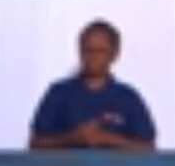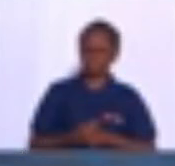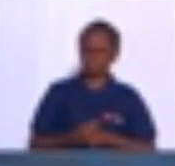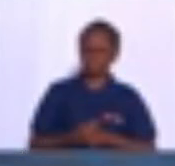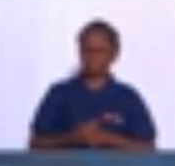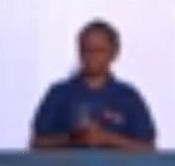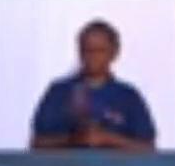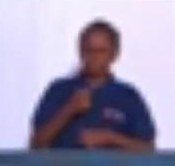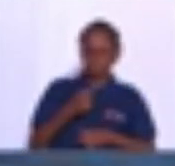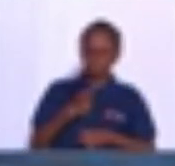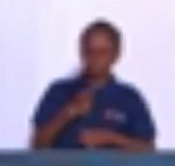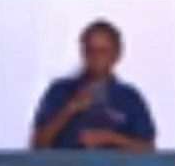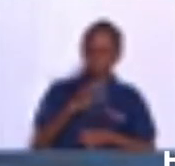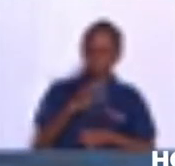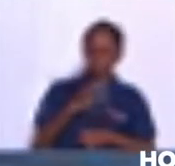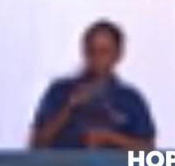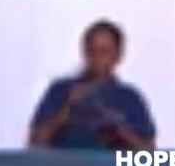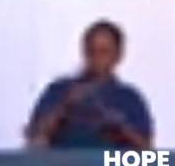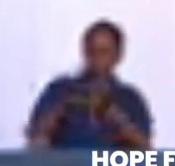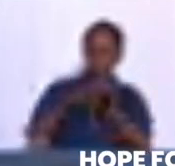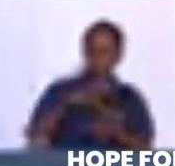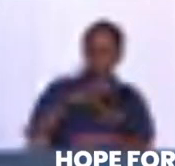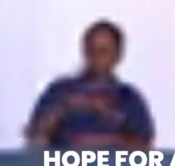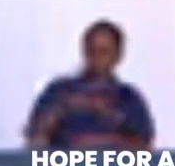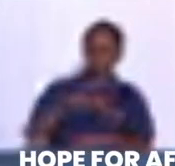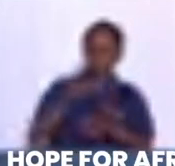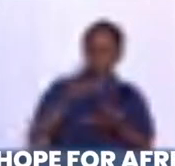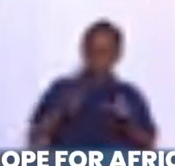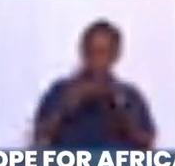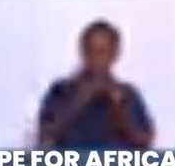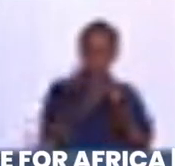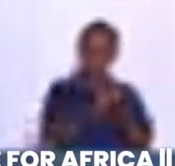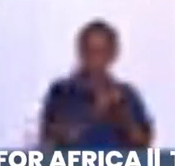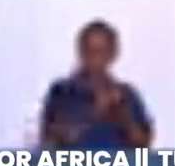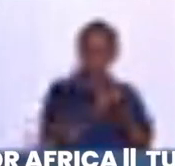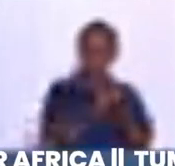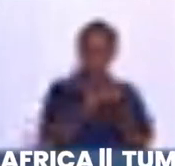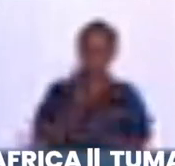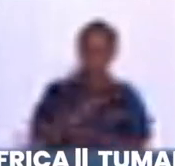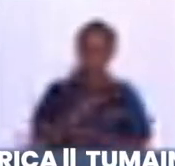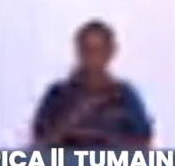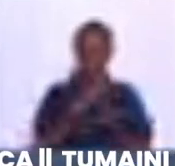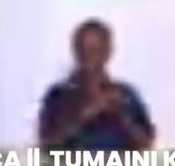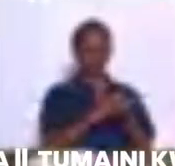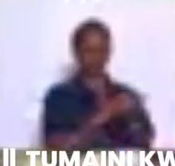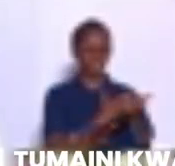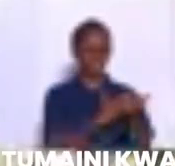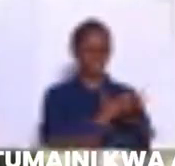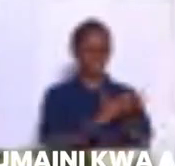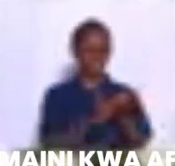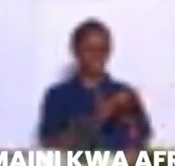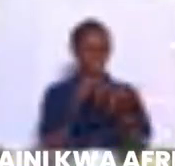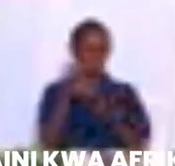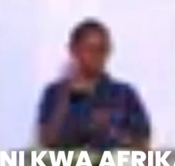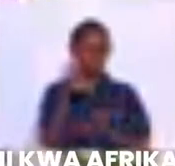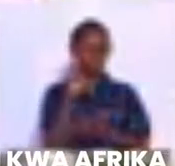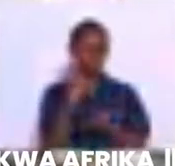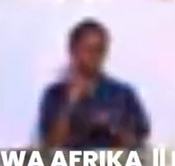Me and my wife, we have a session. It's our own session. You can take it if you